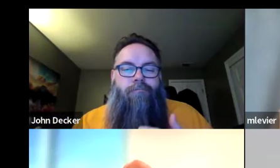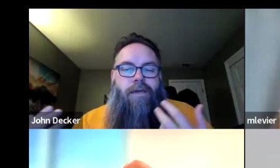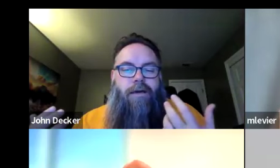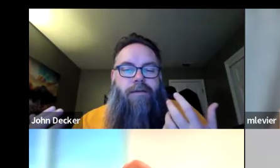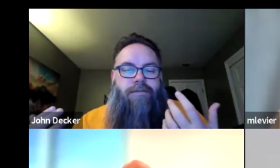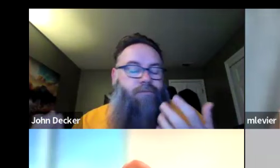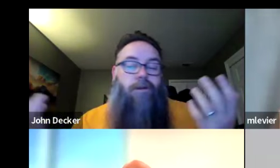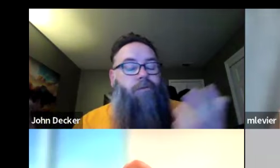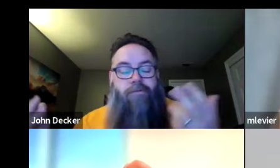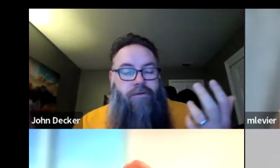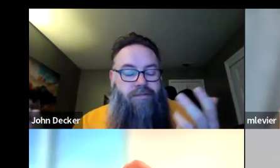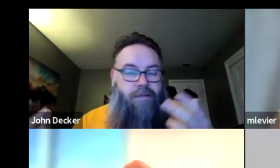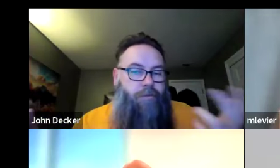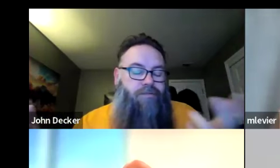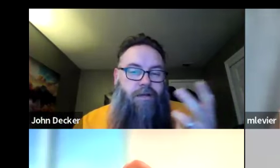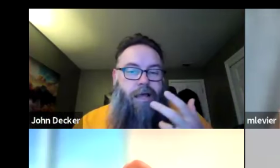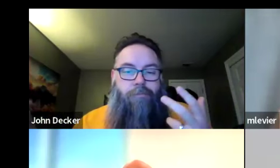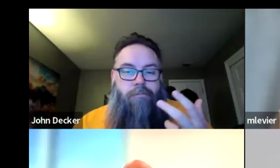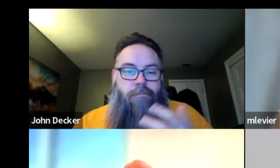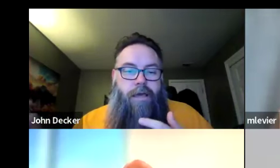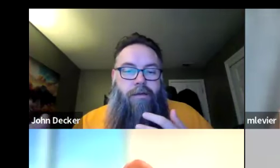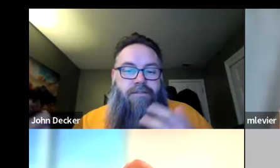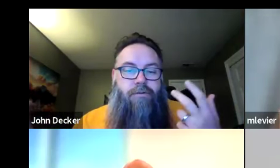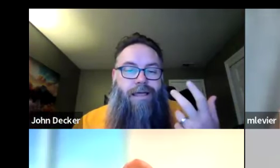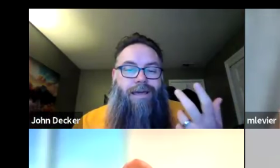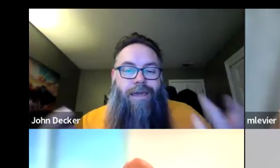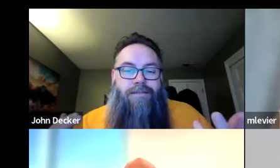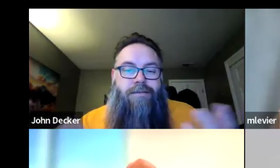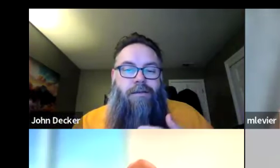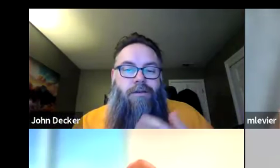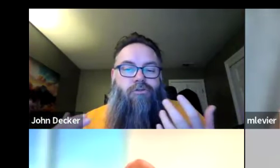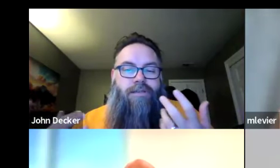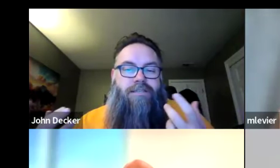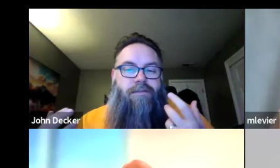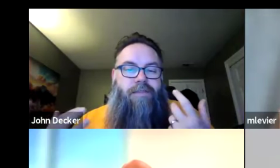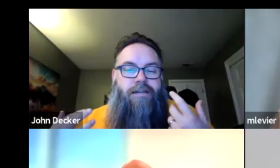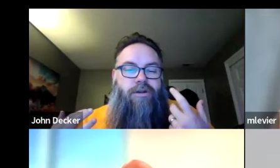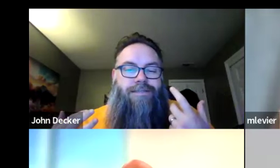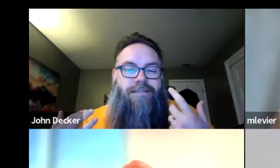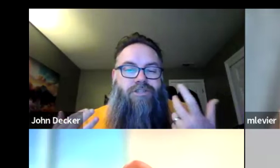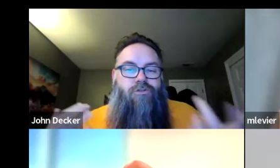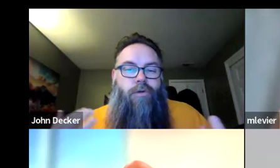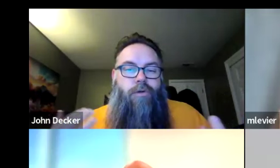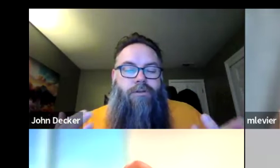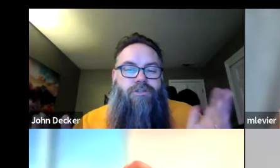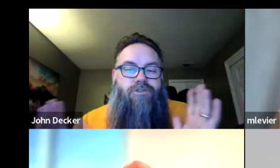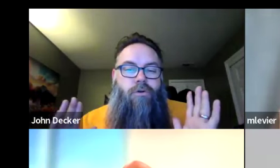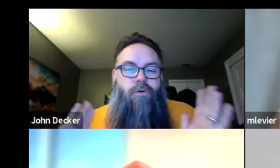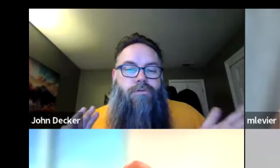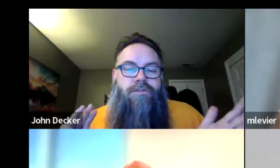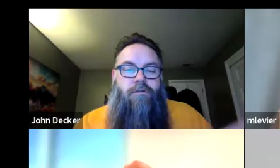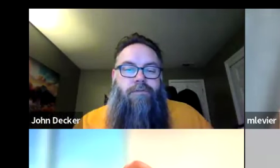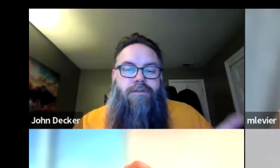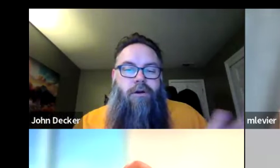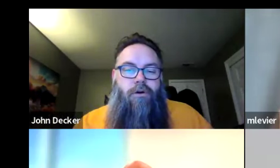yet, because for a number of different reasons, like it may have just not happened yet. And so in that case, you receive that transitional rate, which is